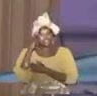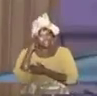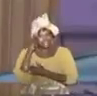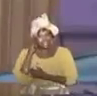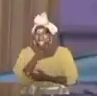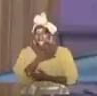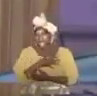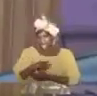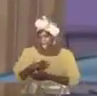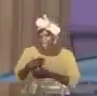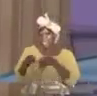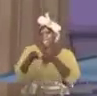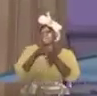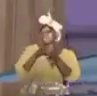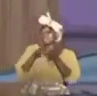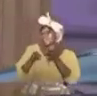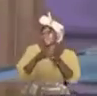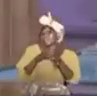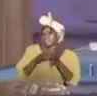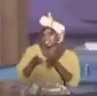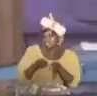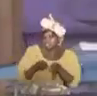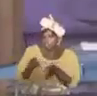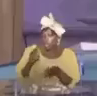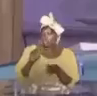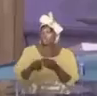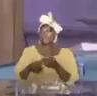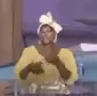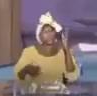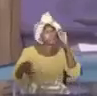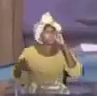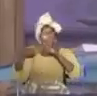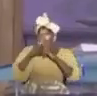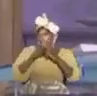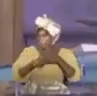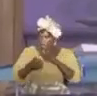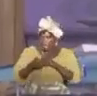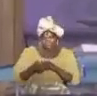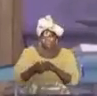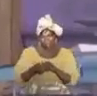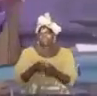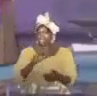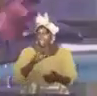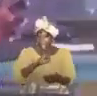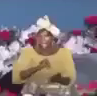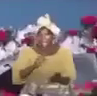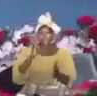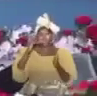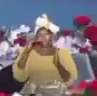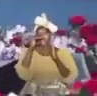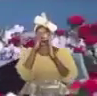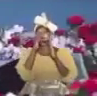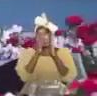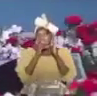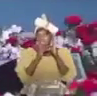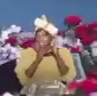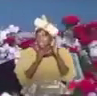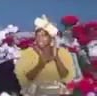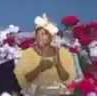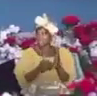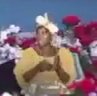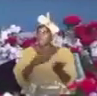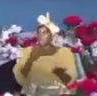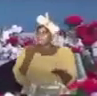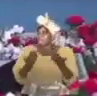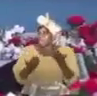pain. There is an explanation to calamity and tragedy. I will list for you, not necessarily having